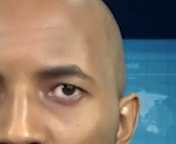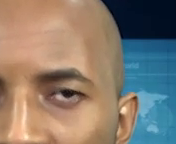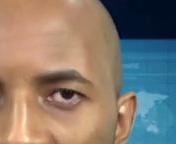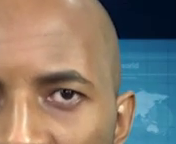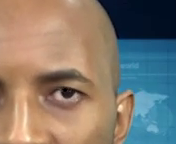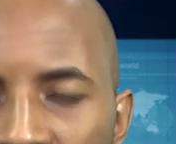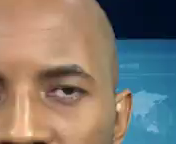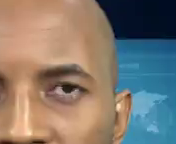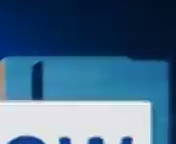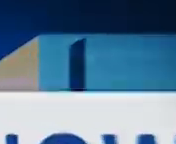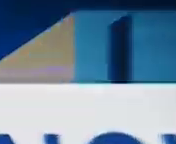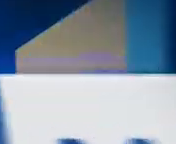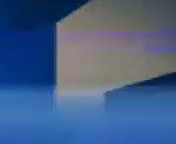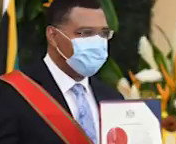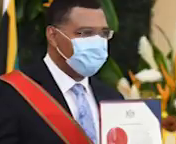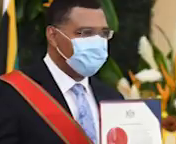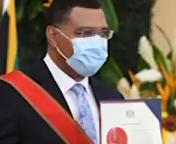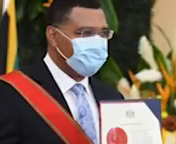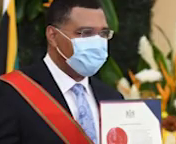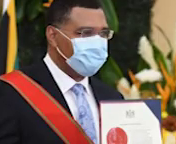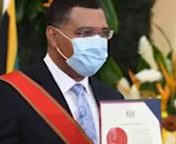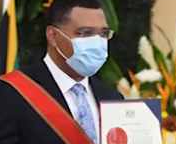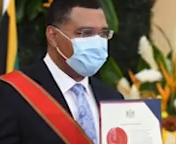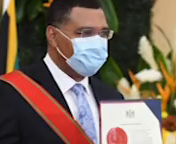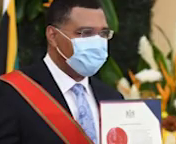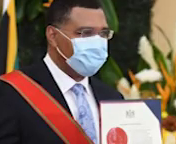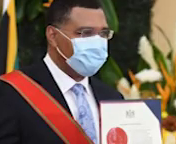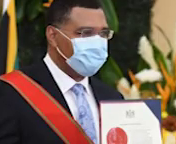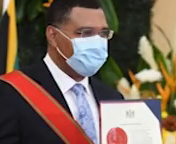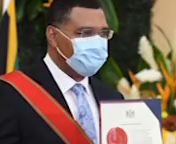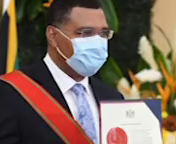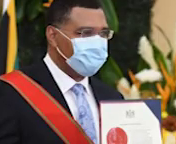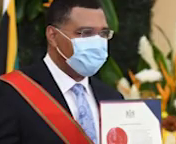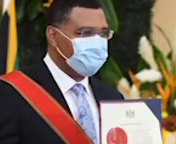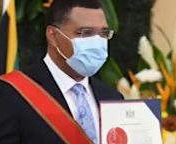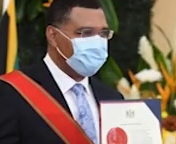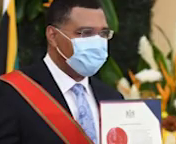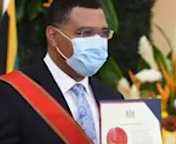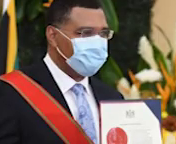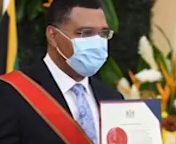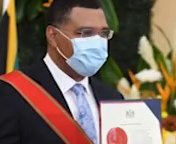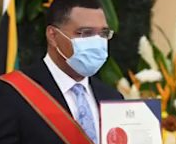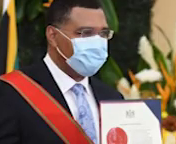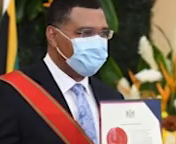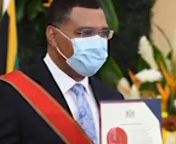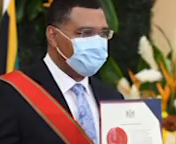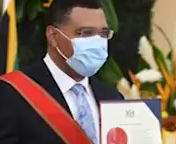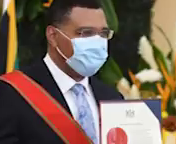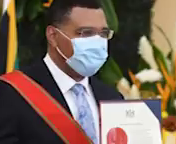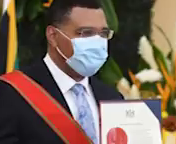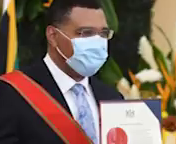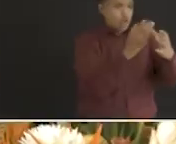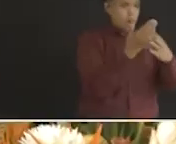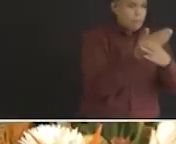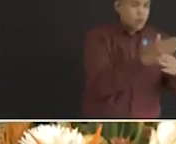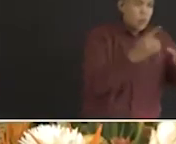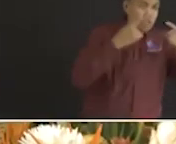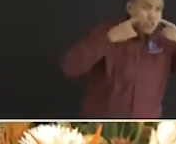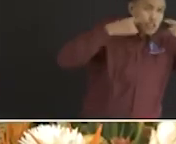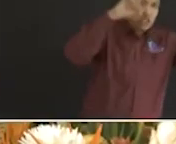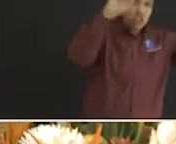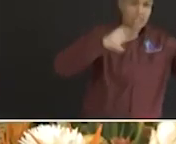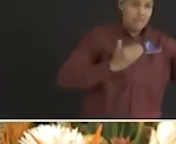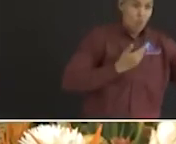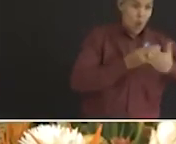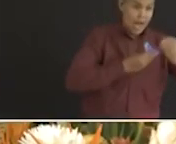one polling division. Meanwhile, Prime Minister Andrew Holness has been sworn in for the 3rd time as Prime Minister of Jamaica. Speaking